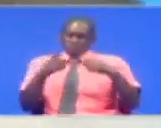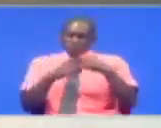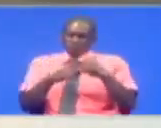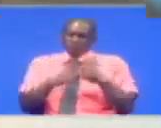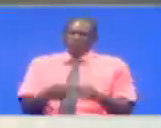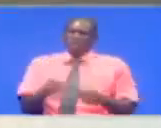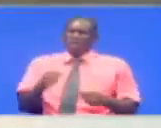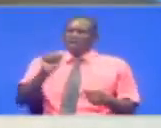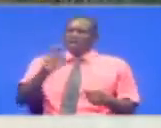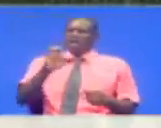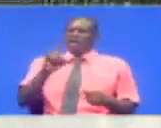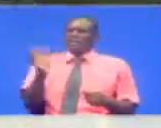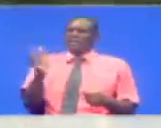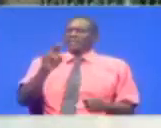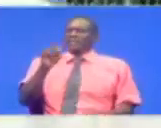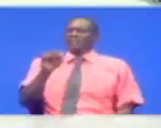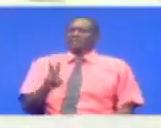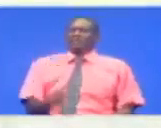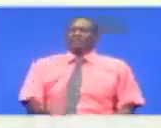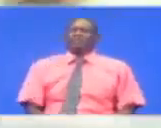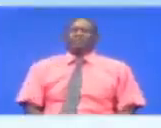Mwangi, NTV.